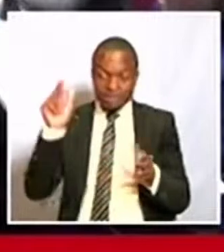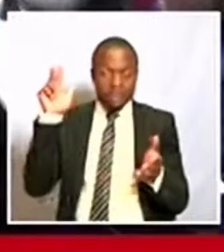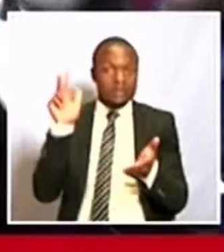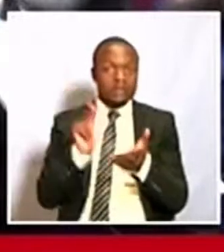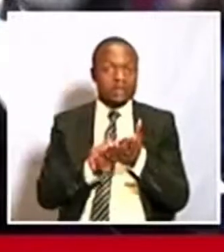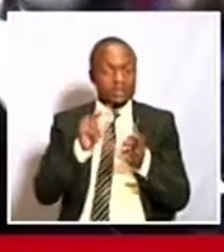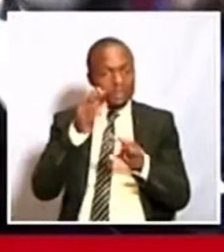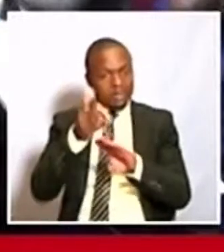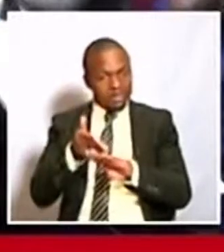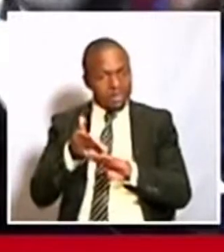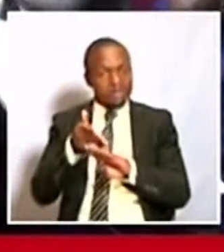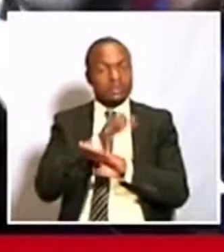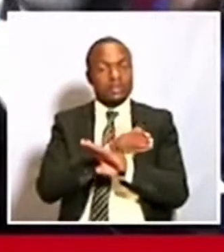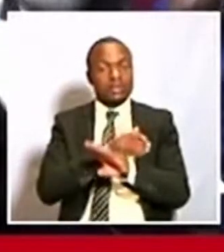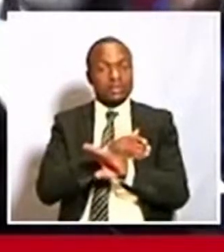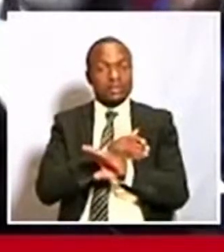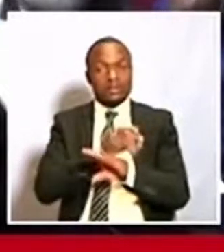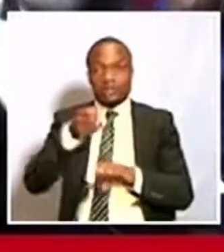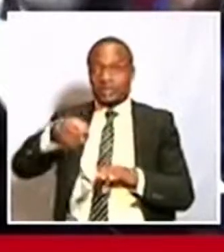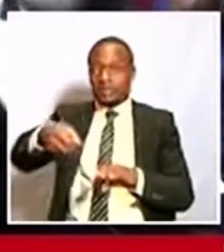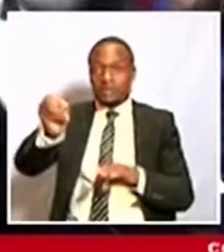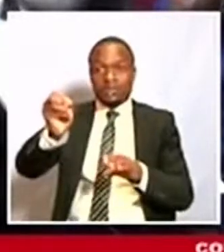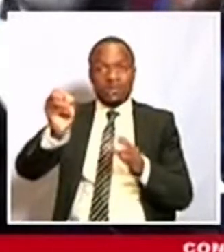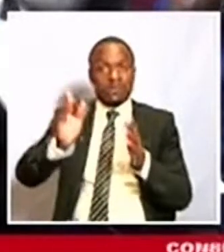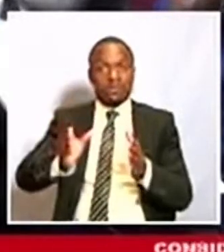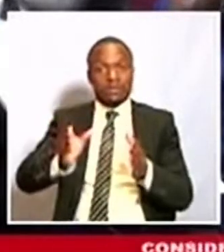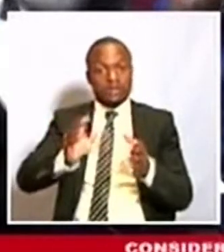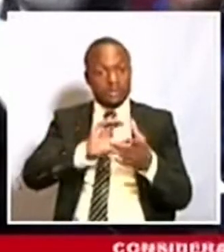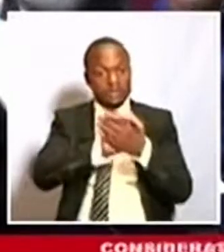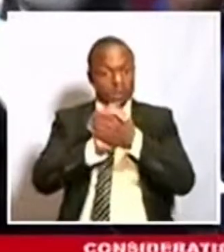before the owners of the cooperative came.